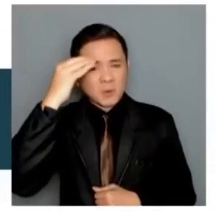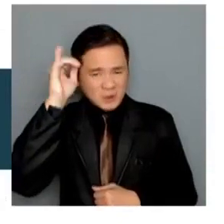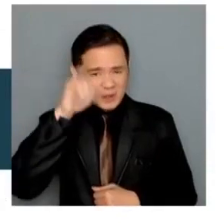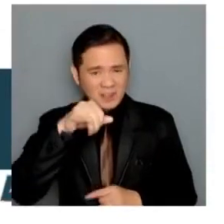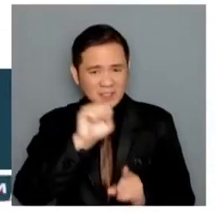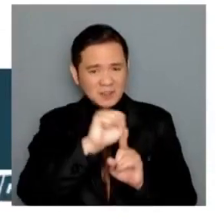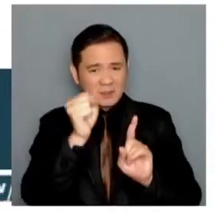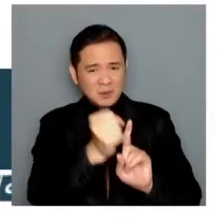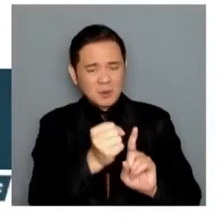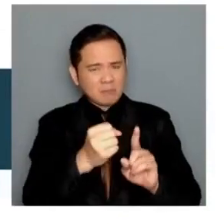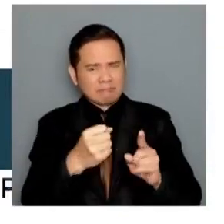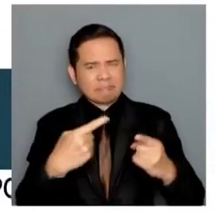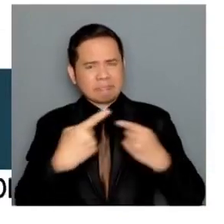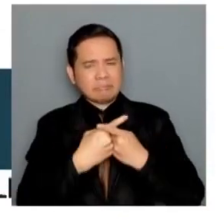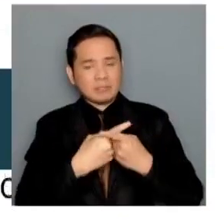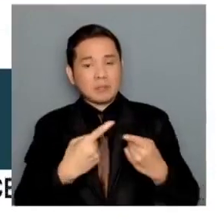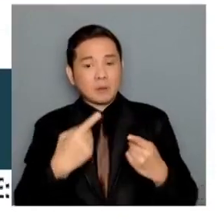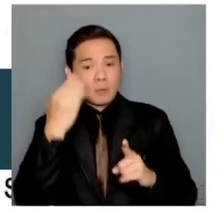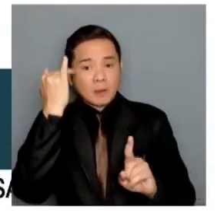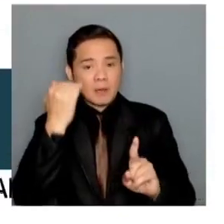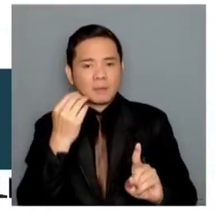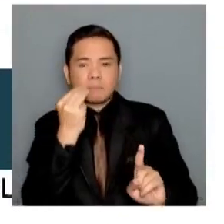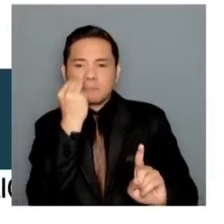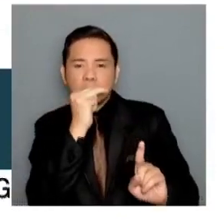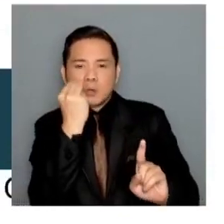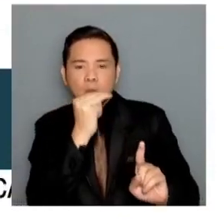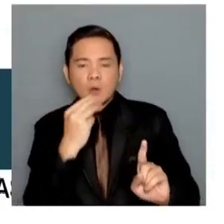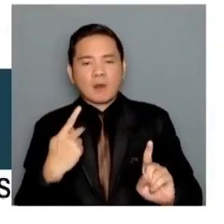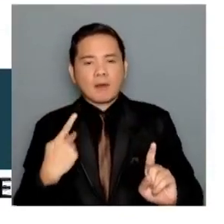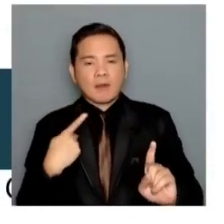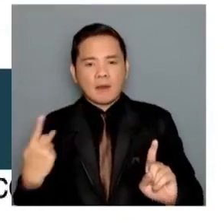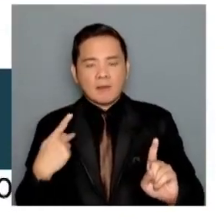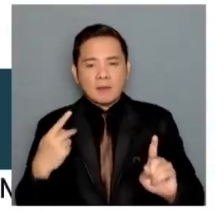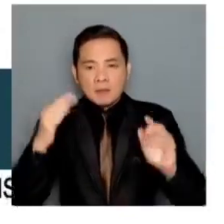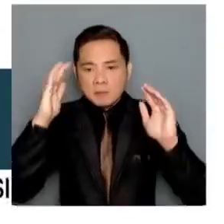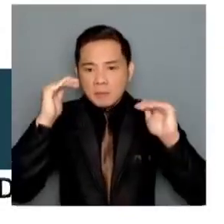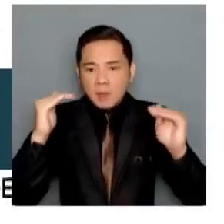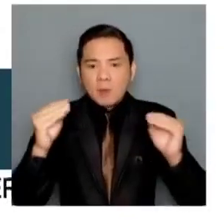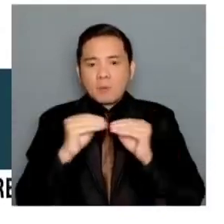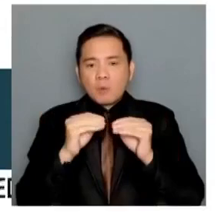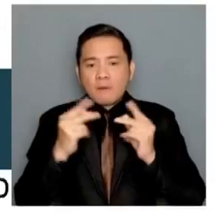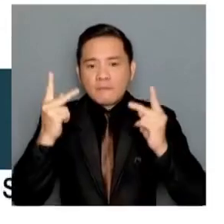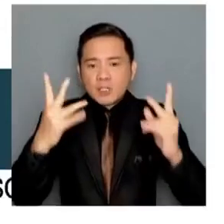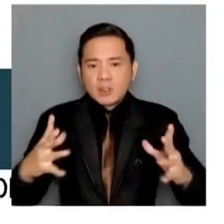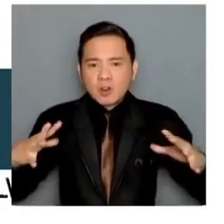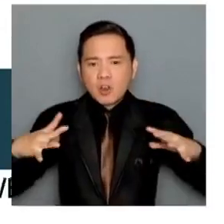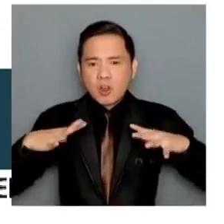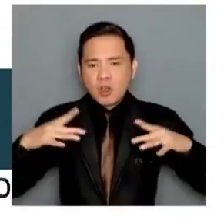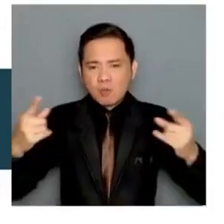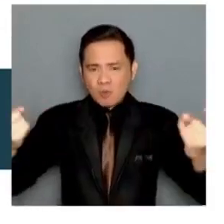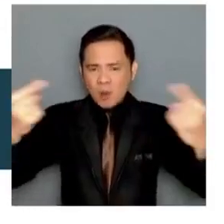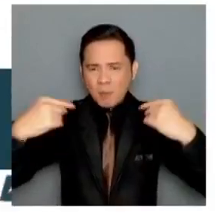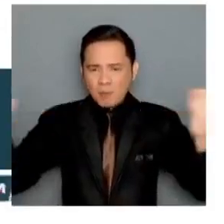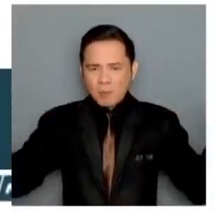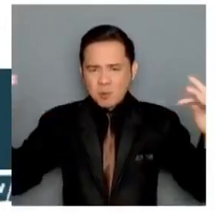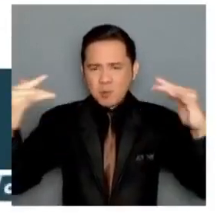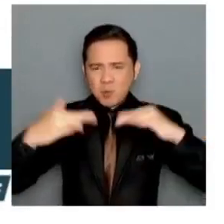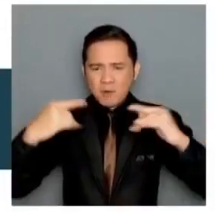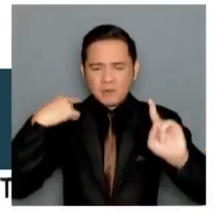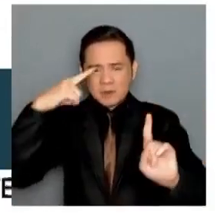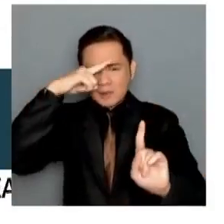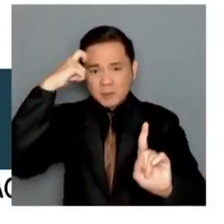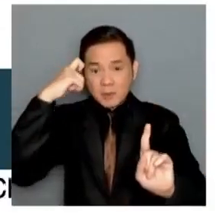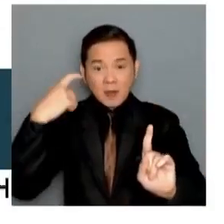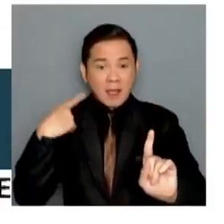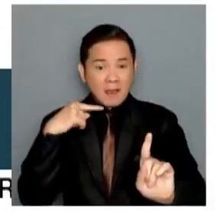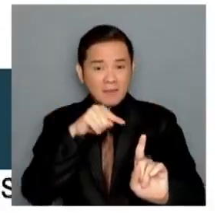is expecting a lot of tourist arrivals also for the summer. Are there tourist spots that are